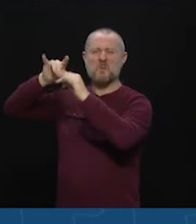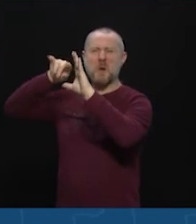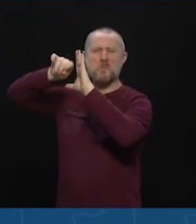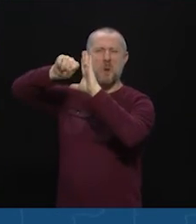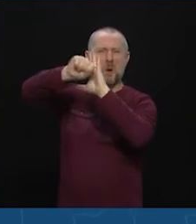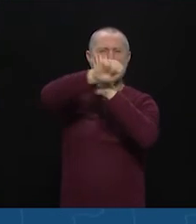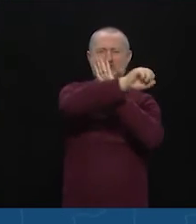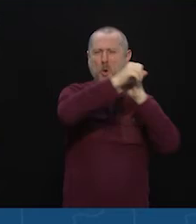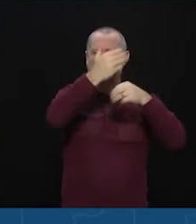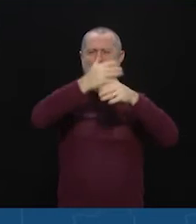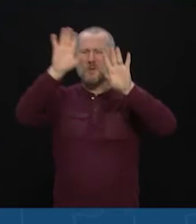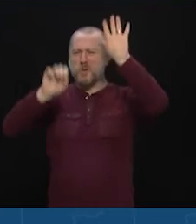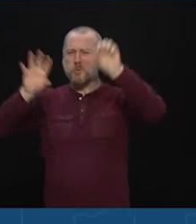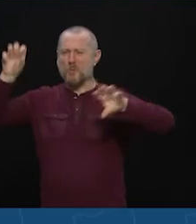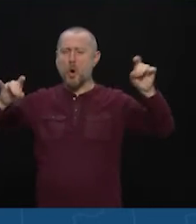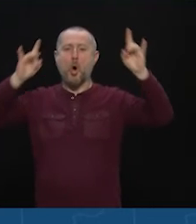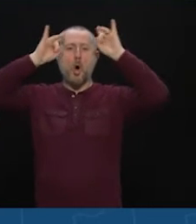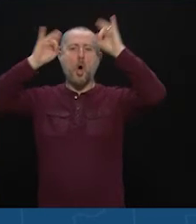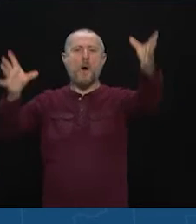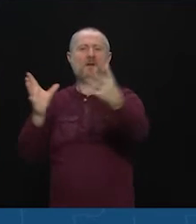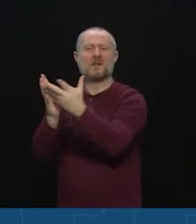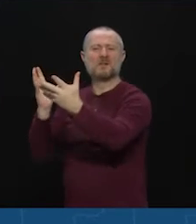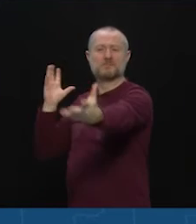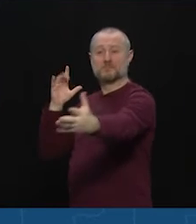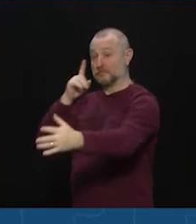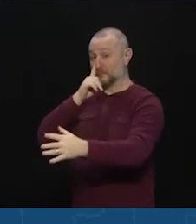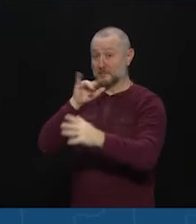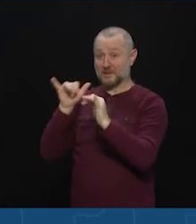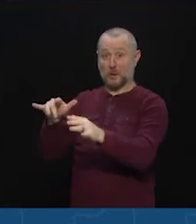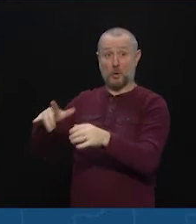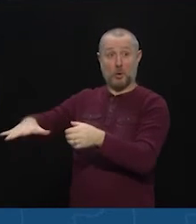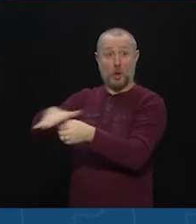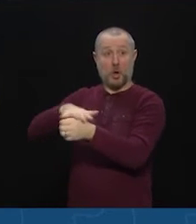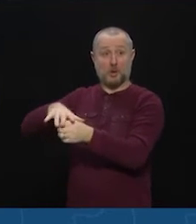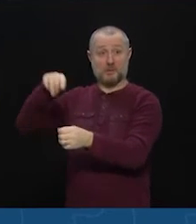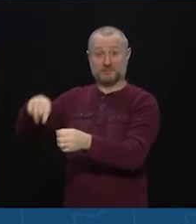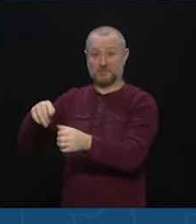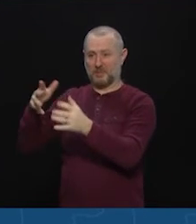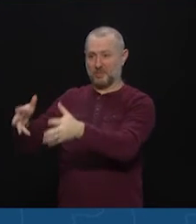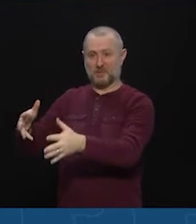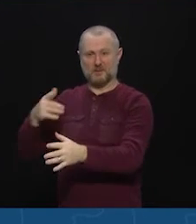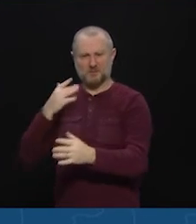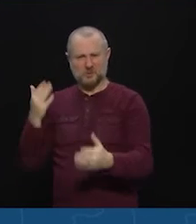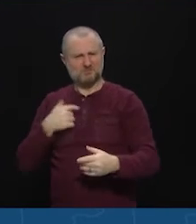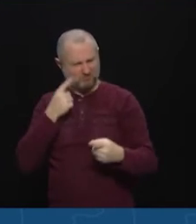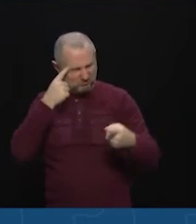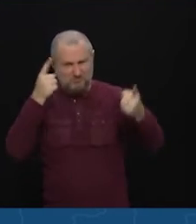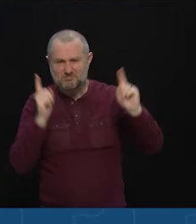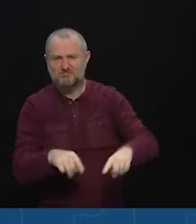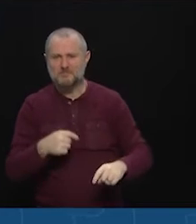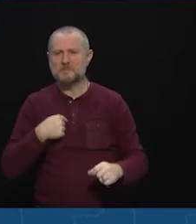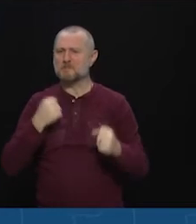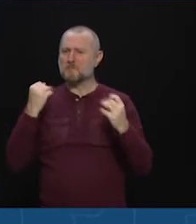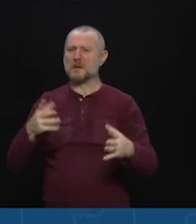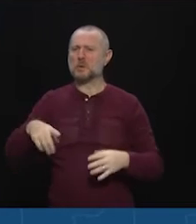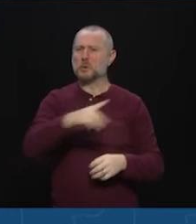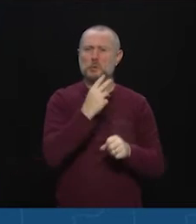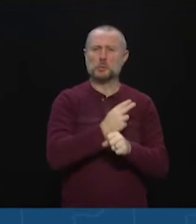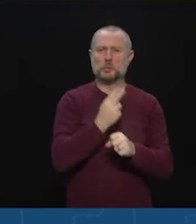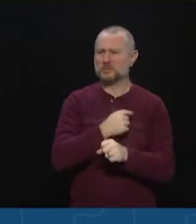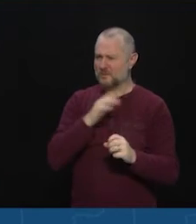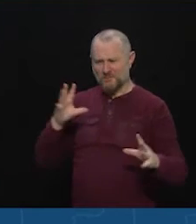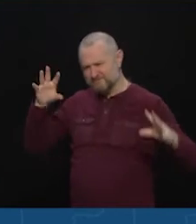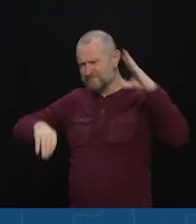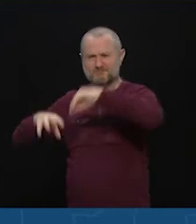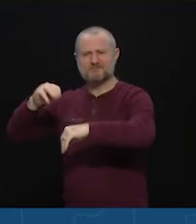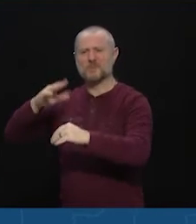in terms of identifying that this should be a multi-use facility. Let's not be limited by anything. Let our imaginations run